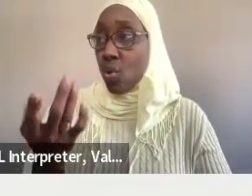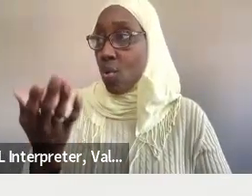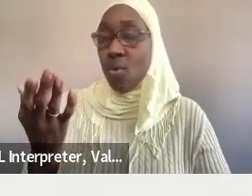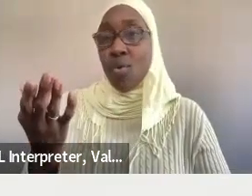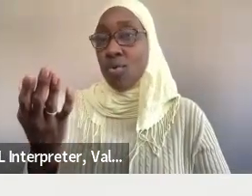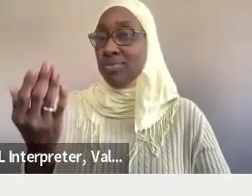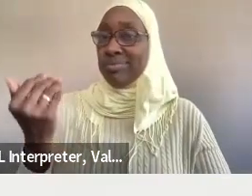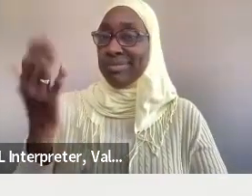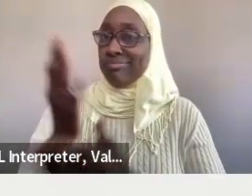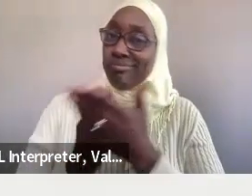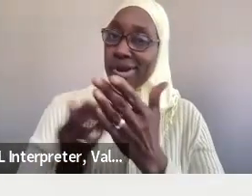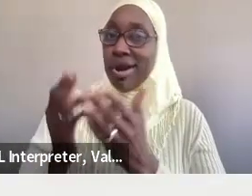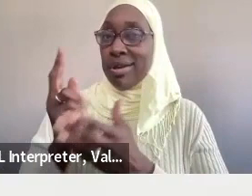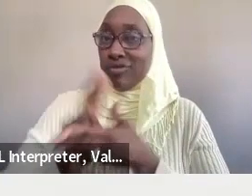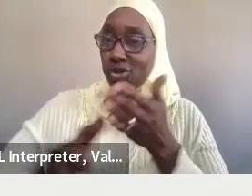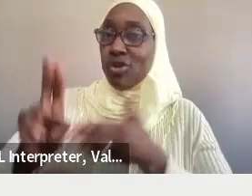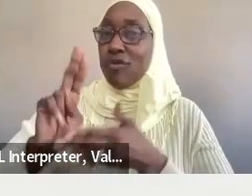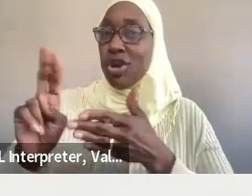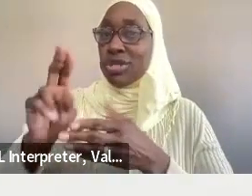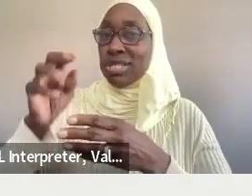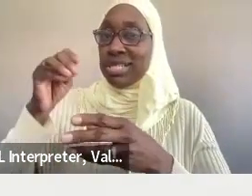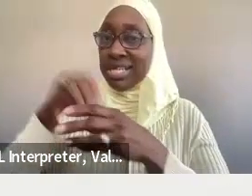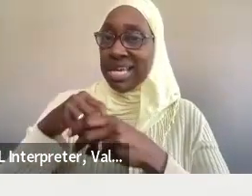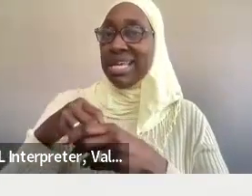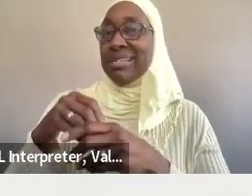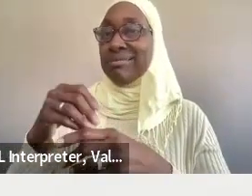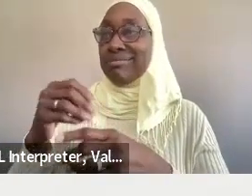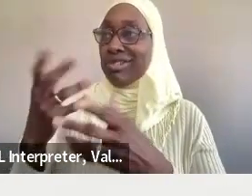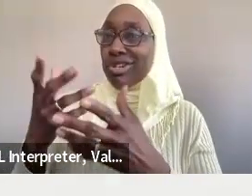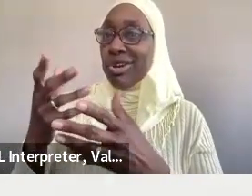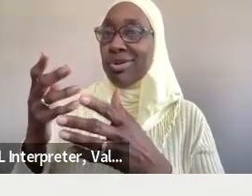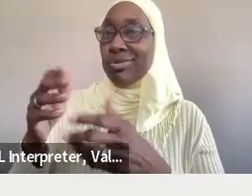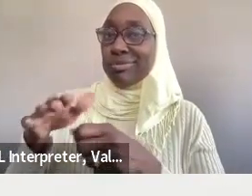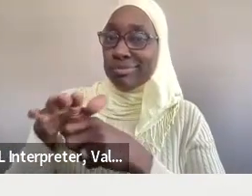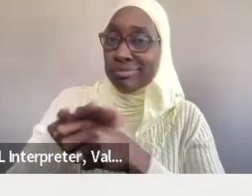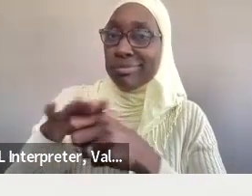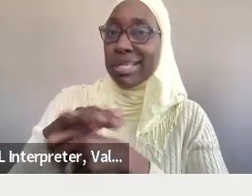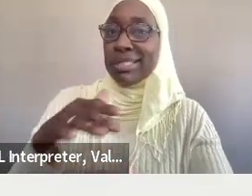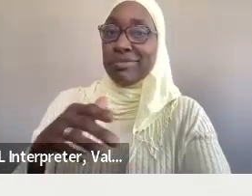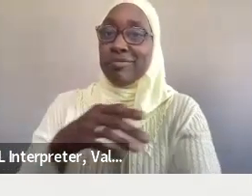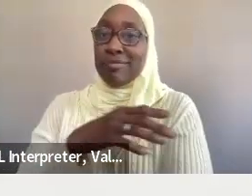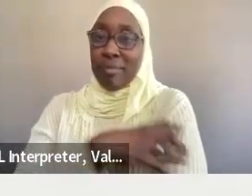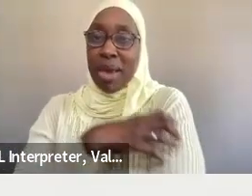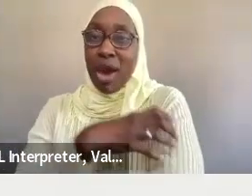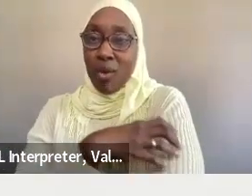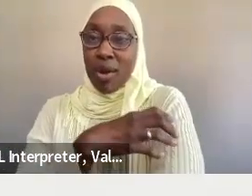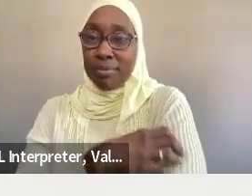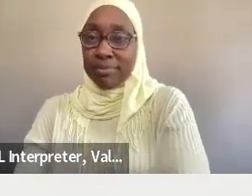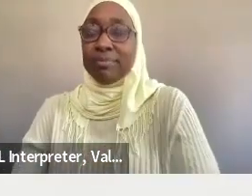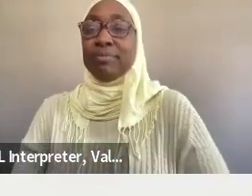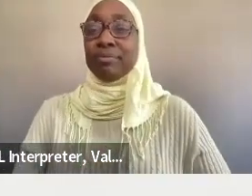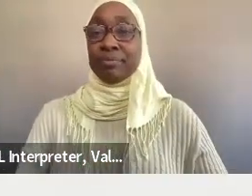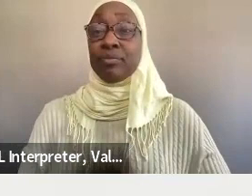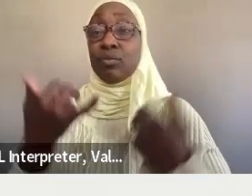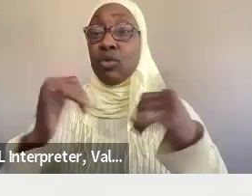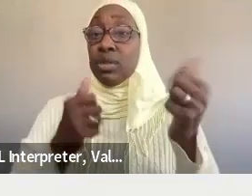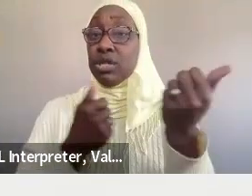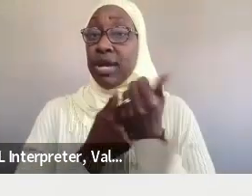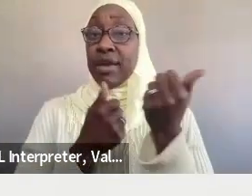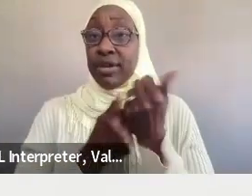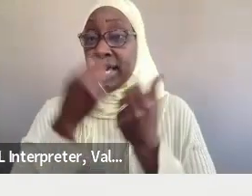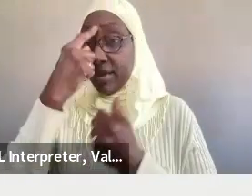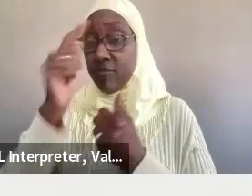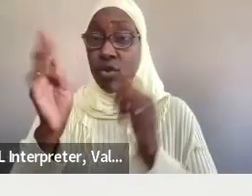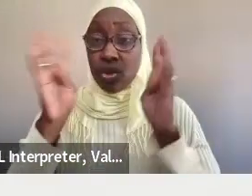like part of the university and like kind of in that position of power. And yeah, we're still advocating for the creation of a